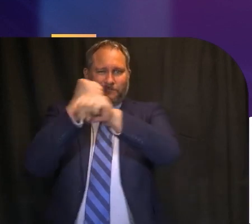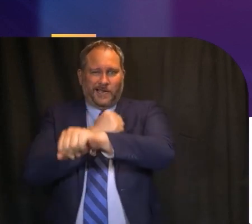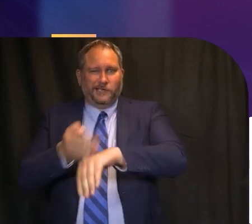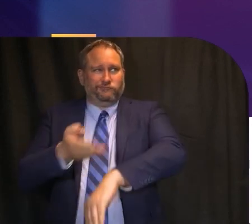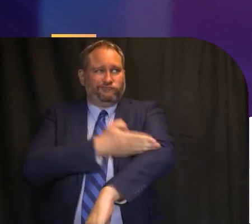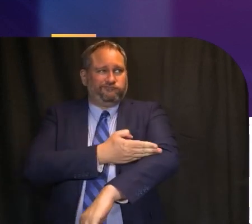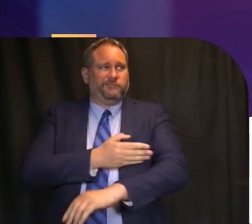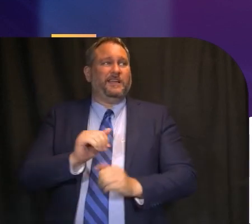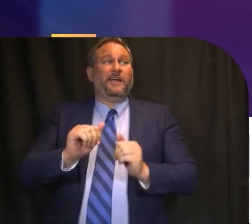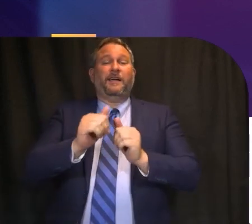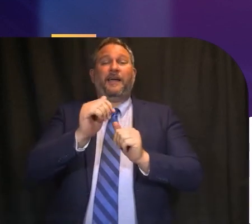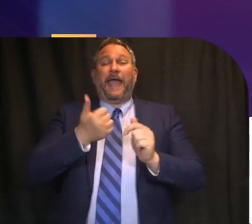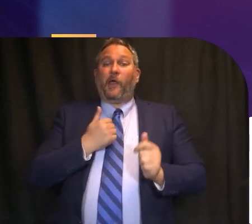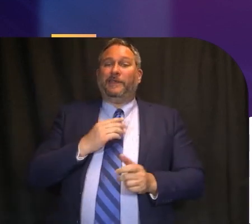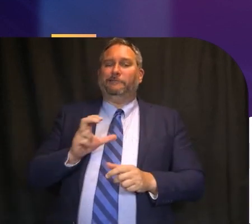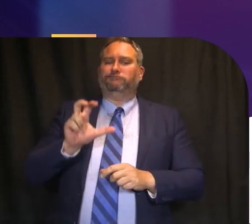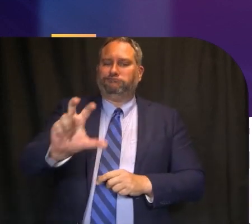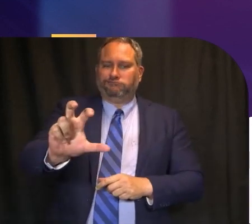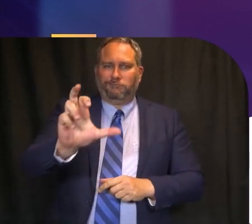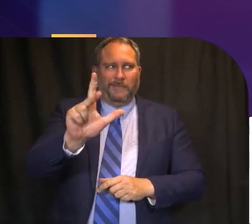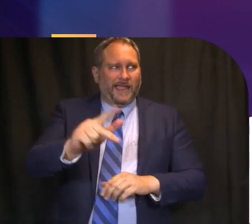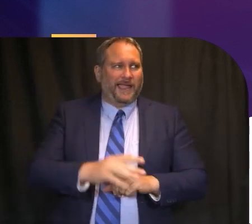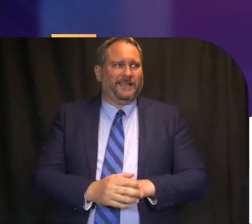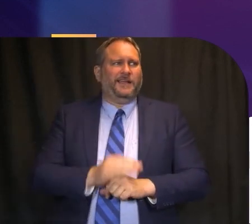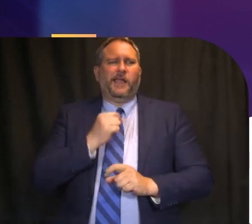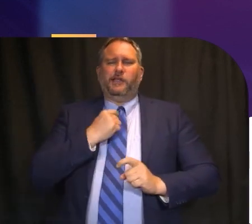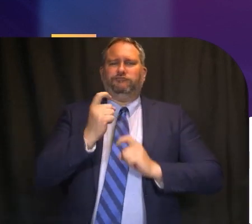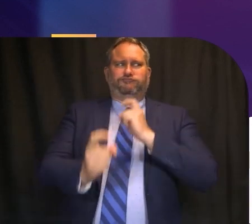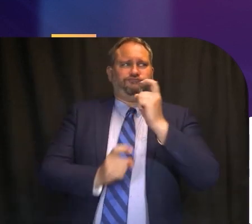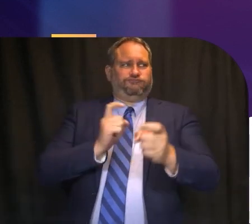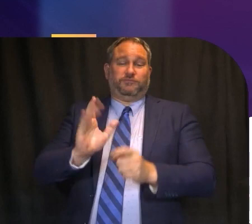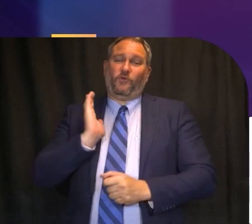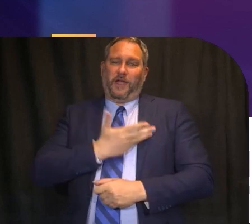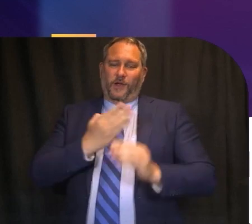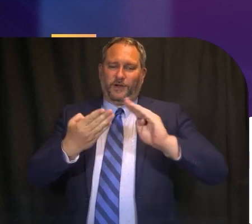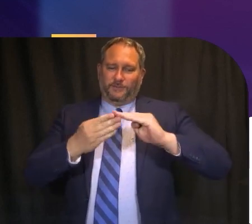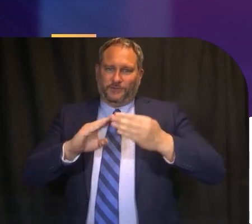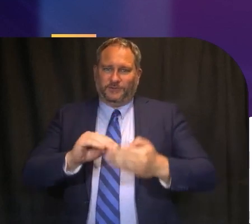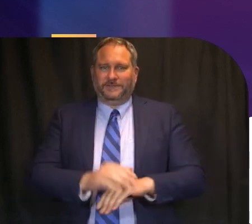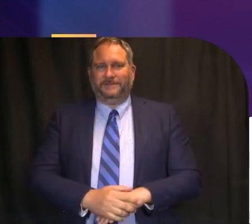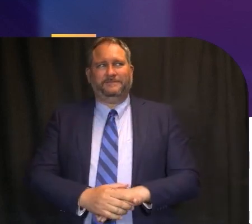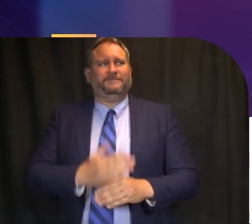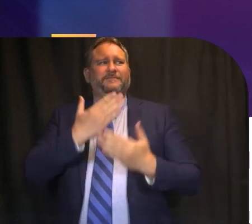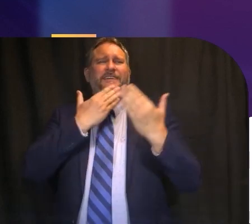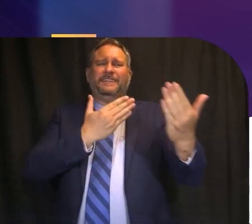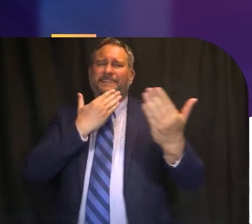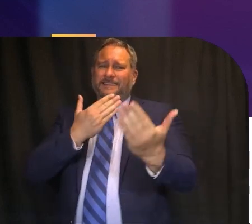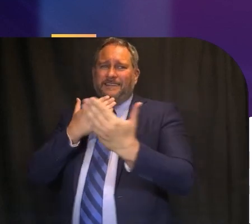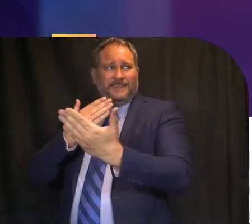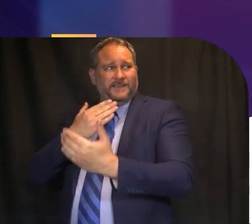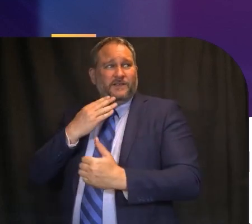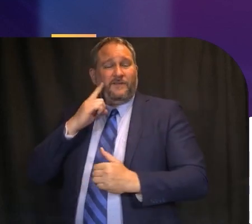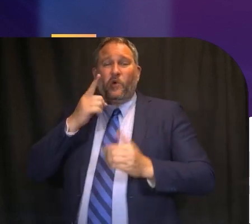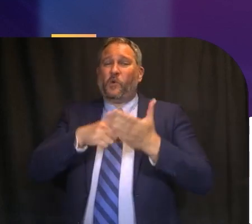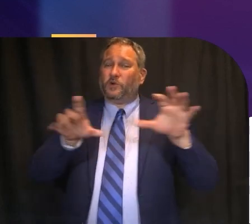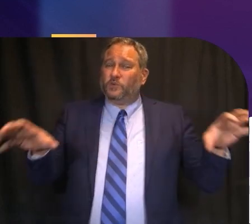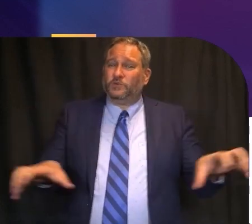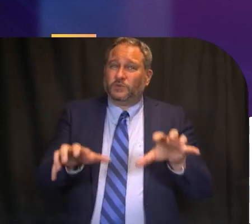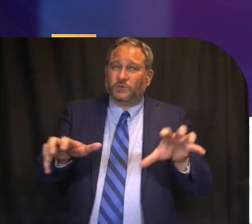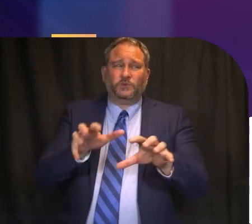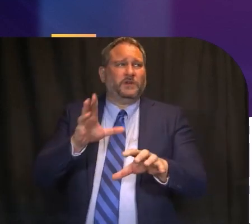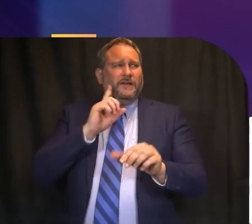community. Thank you for all that you do and keep up the amazing and transformative work. Each